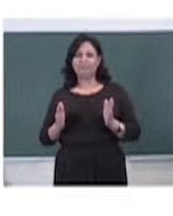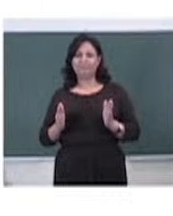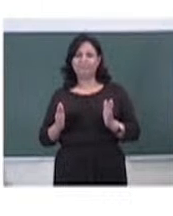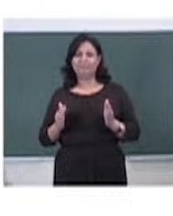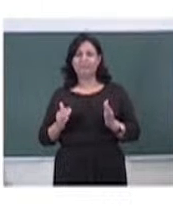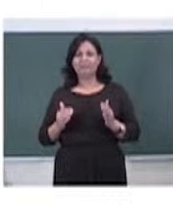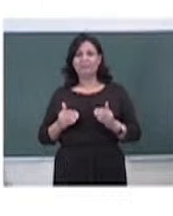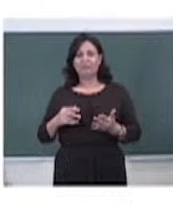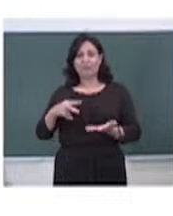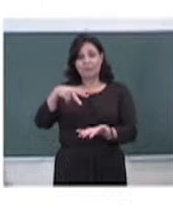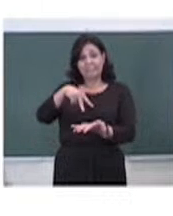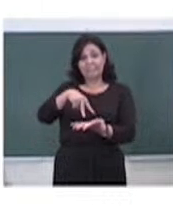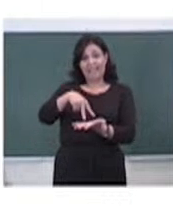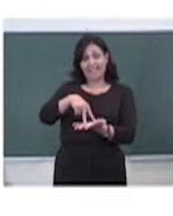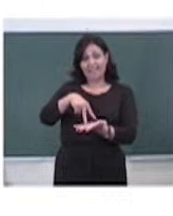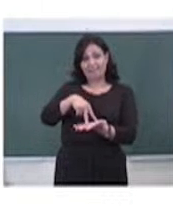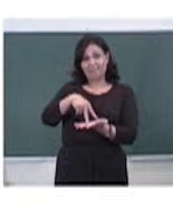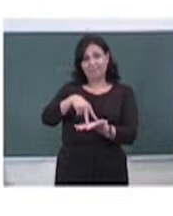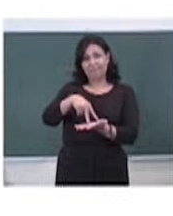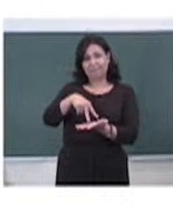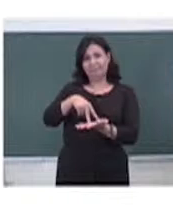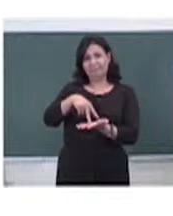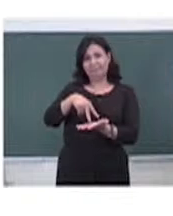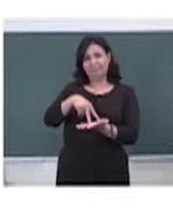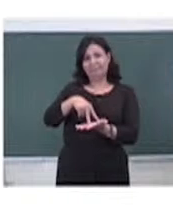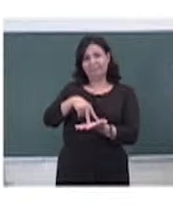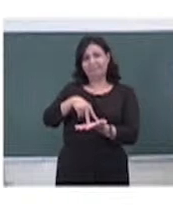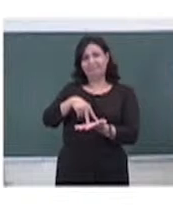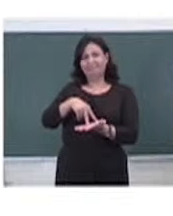stand up. Stand up.